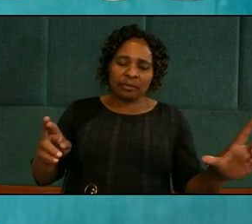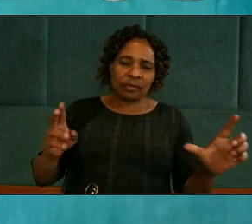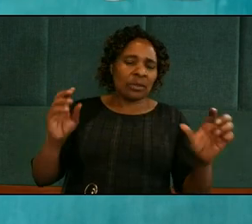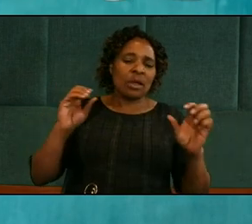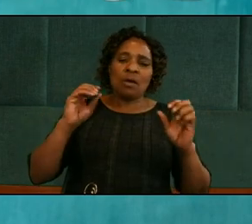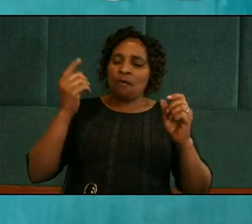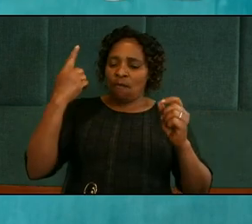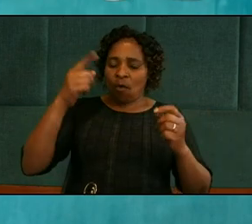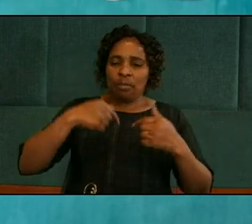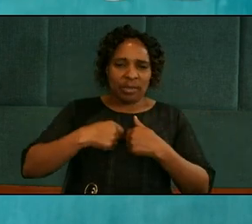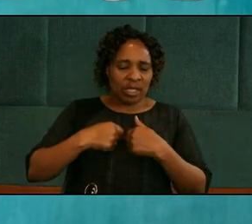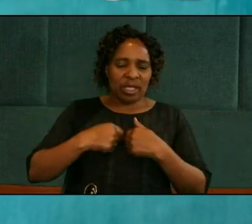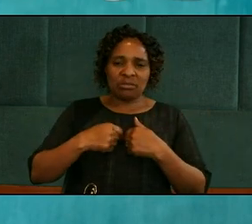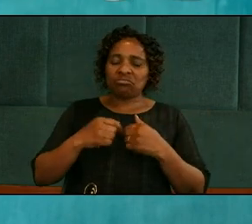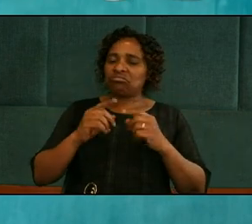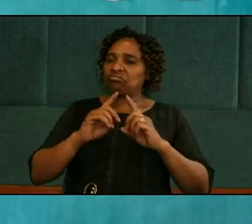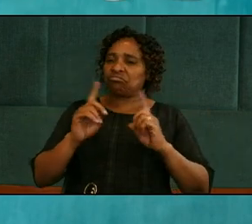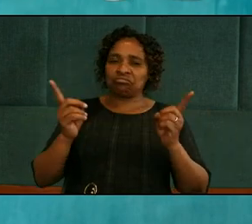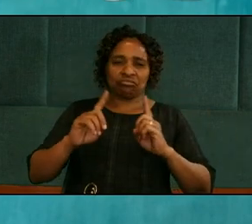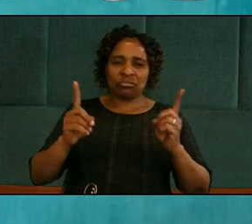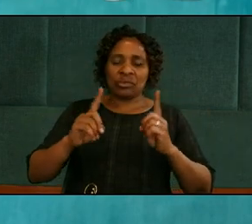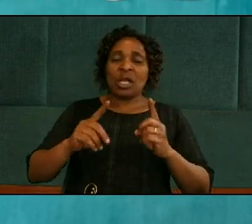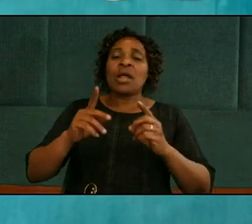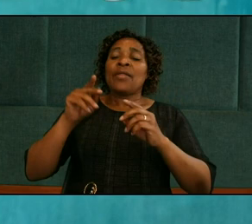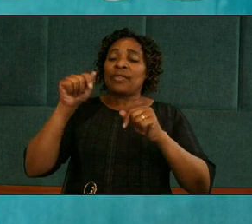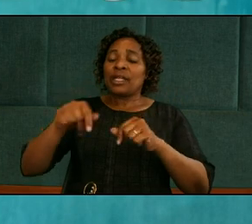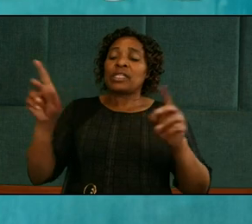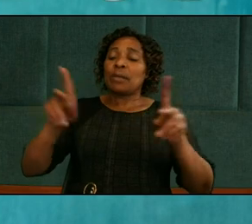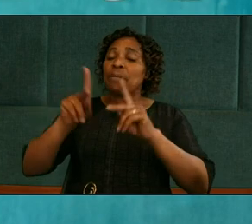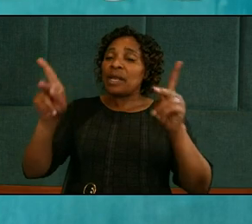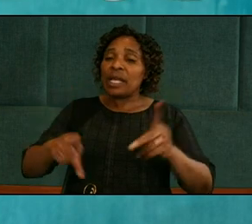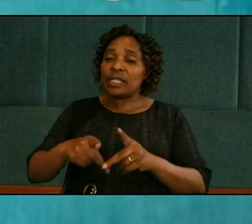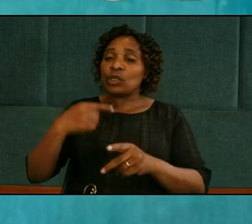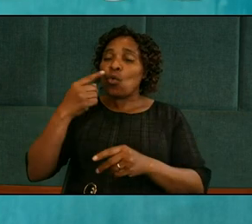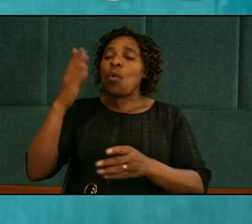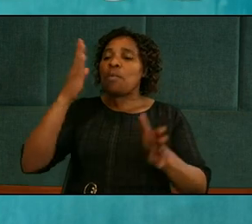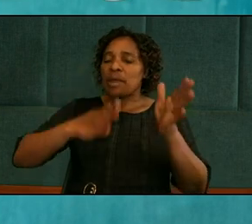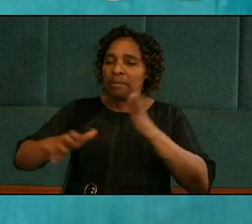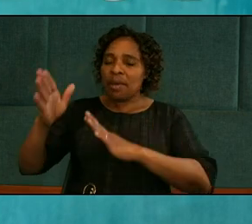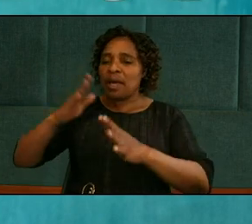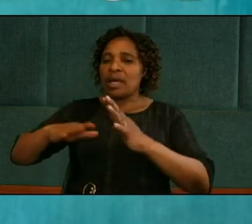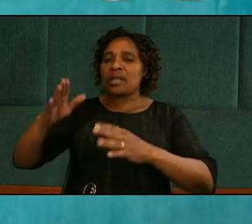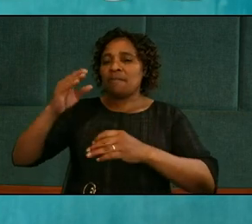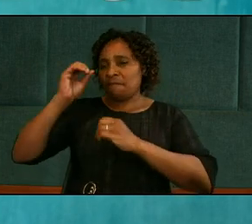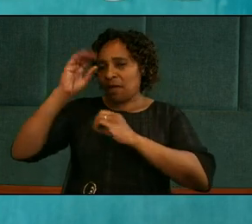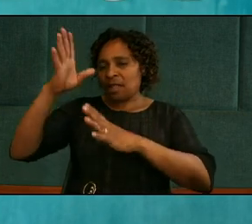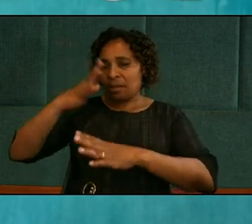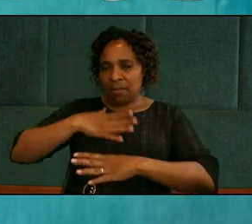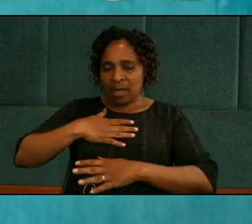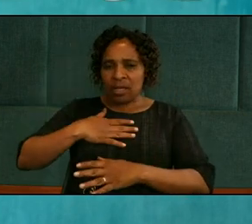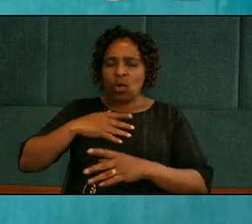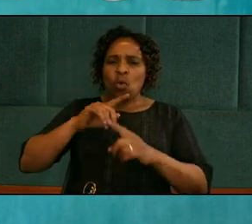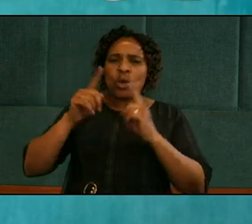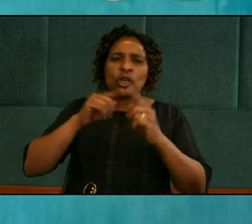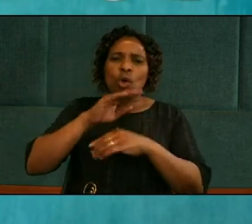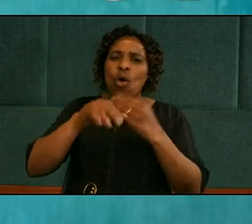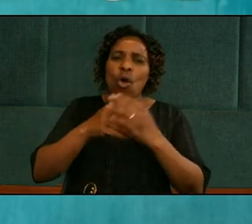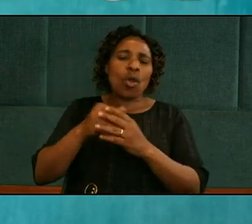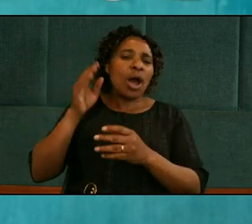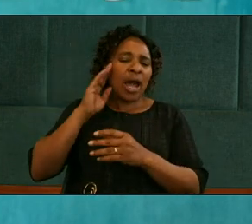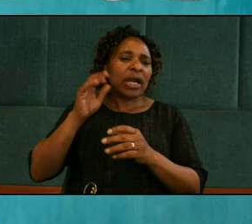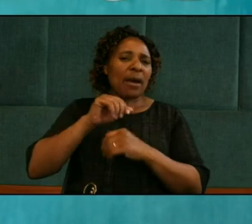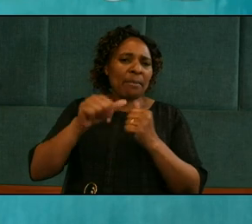These places belong to those for whom they have been prepared by my Father." When the ten heard about this, they